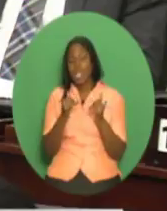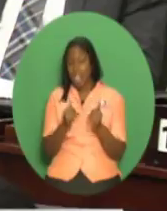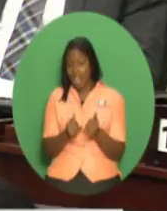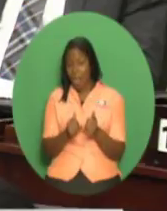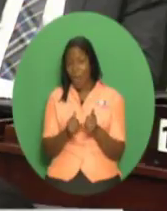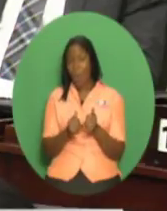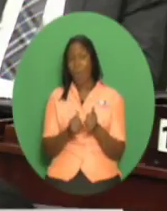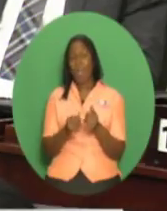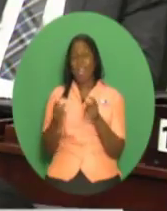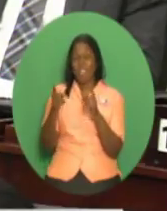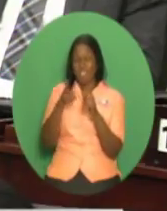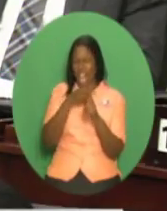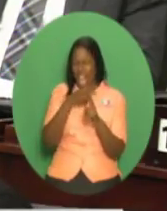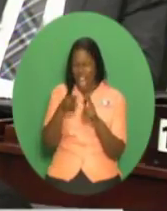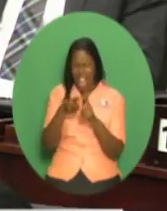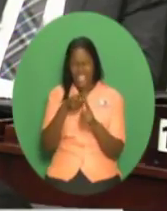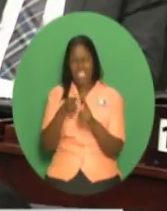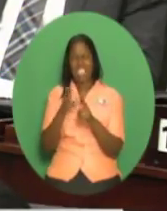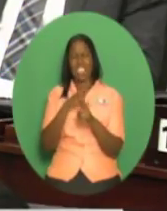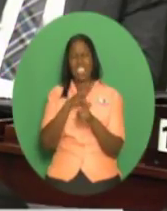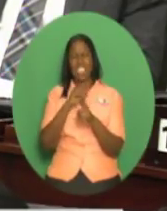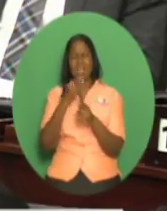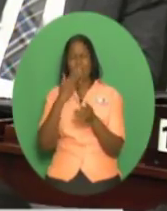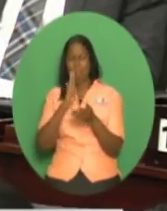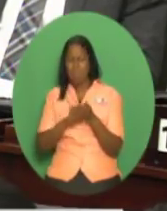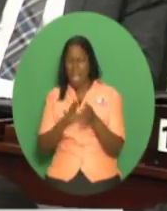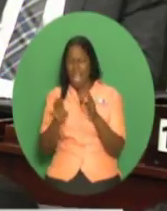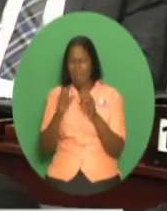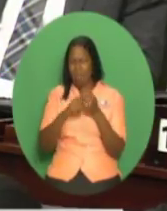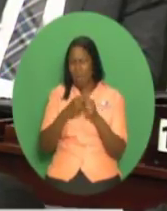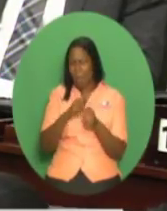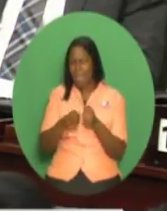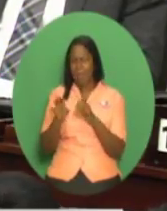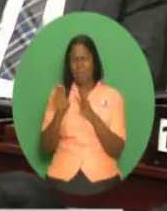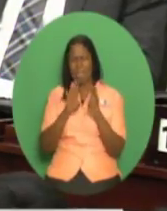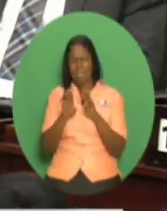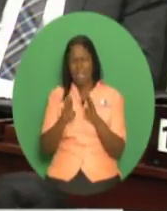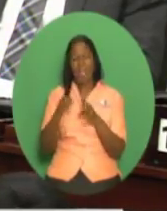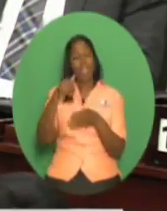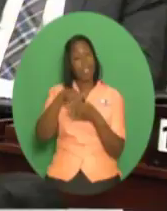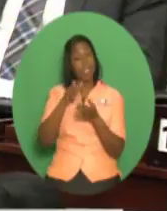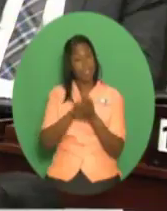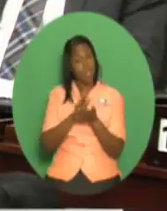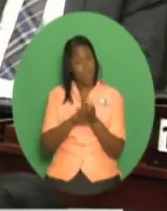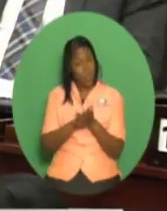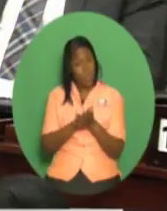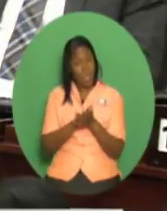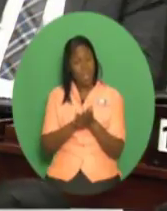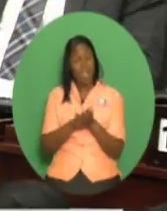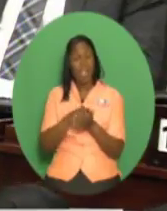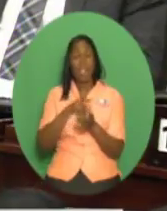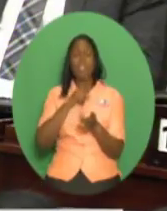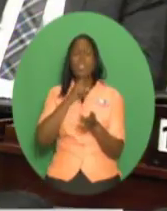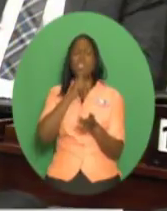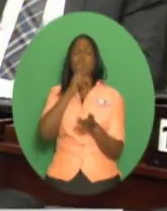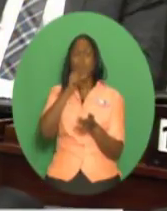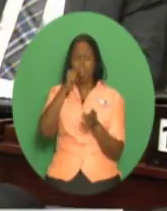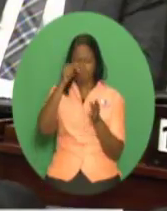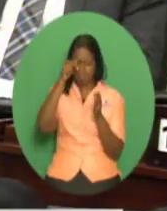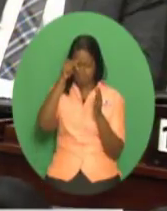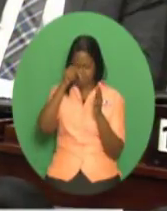of violence and indiscipline in our schools has been marked.